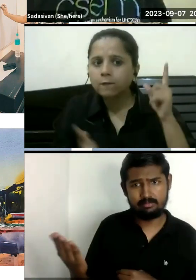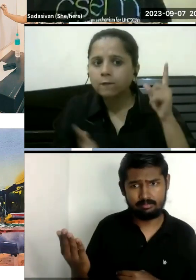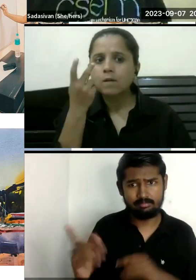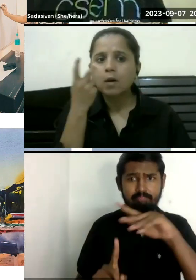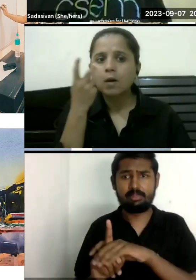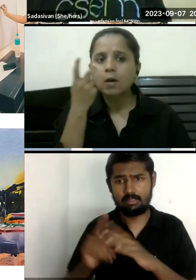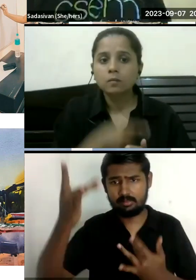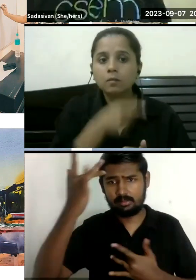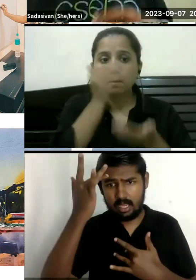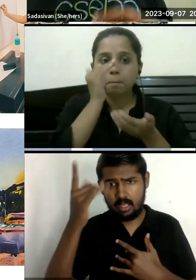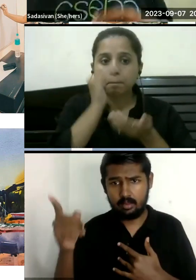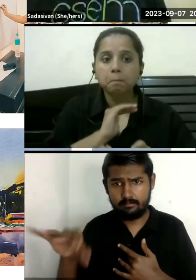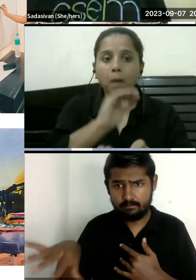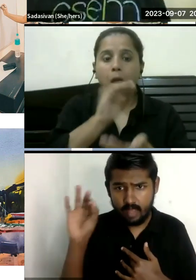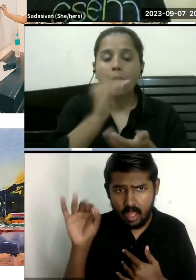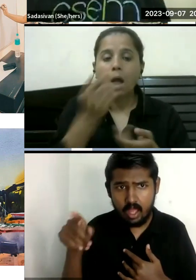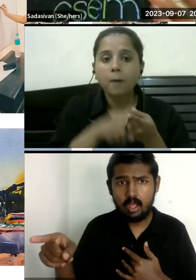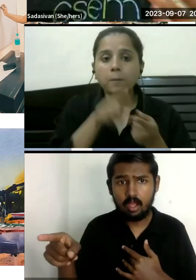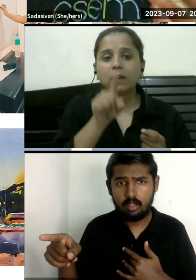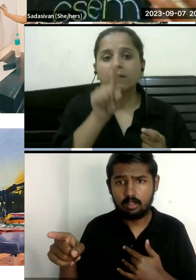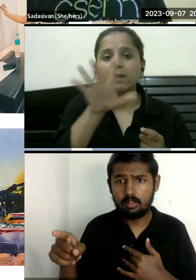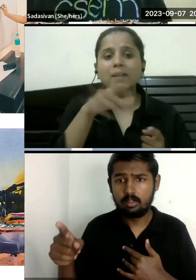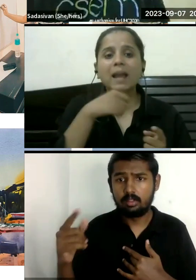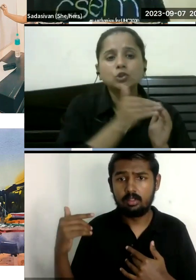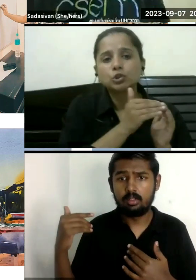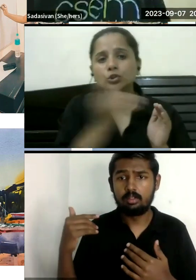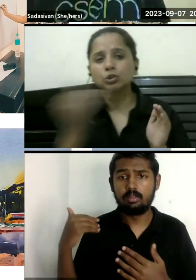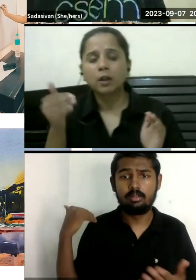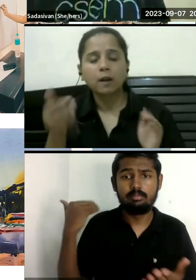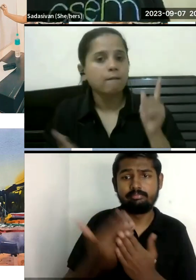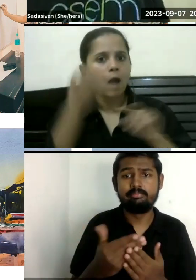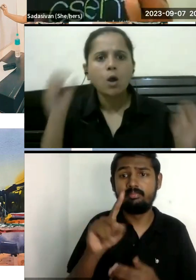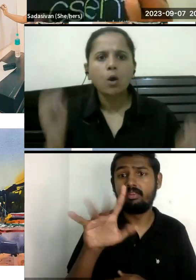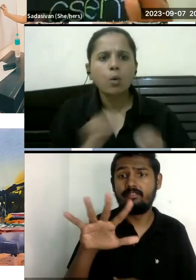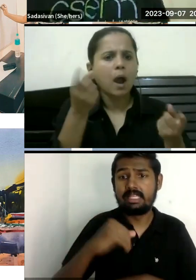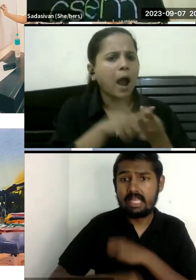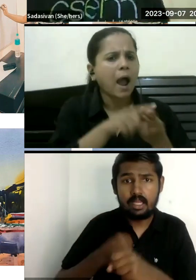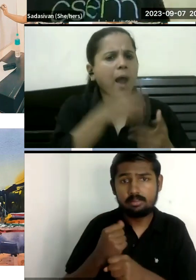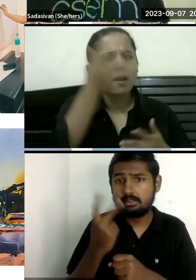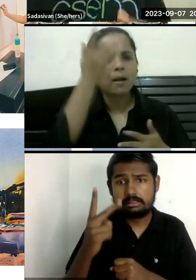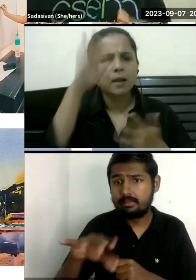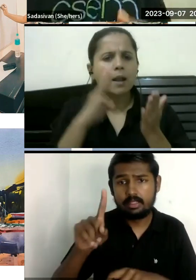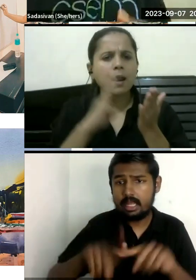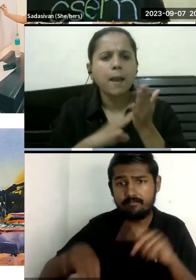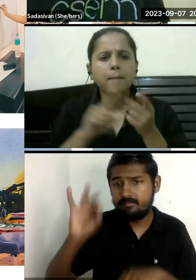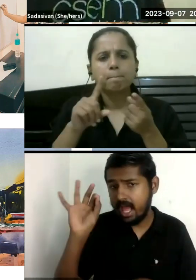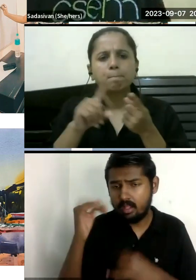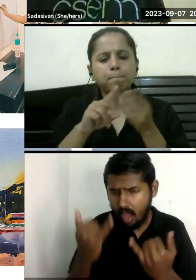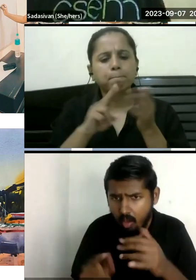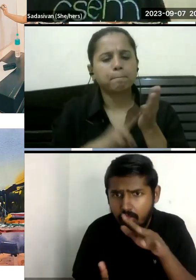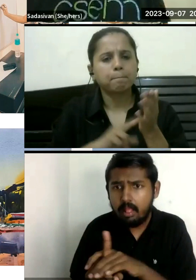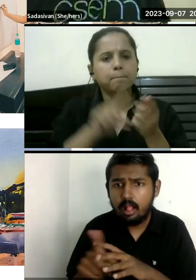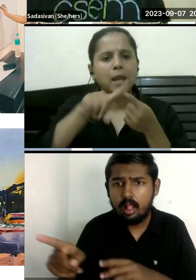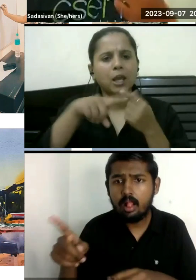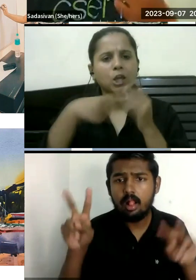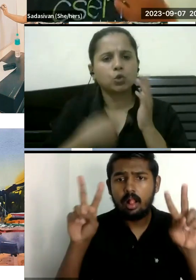from birth till 15 years, the diagnosis was not happening, and the family struggled, and at 12 years he